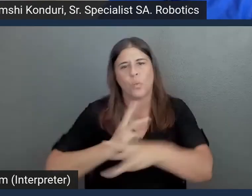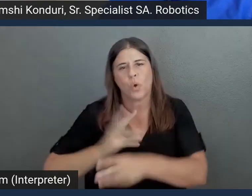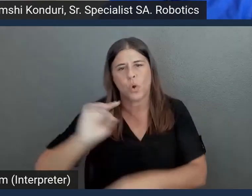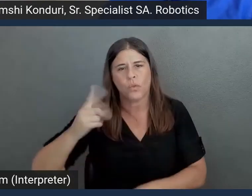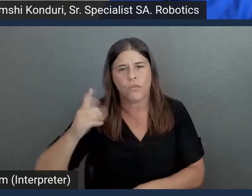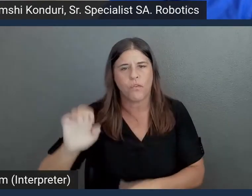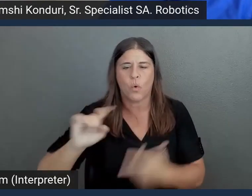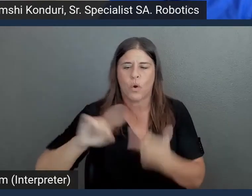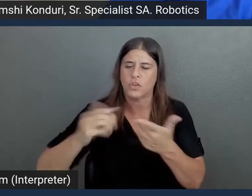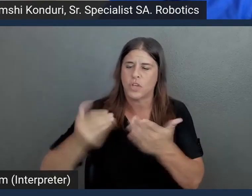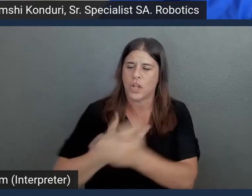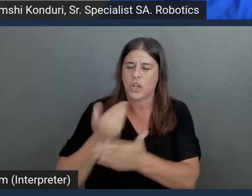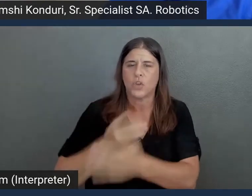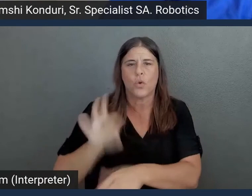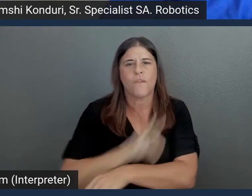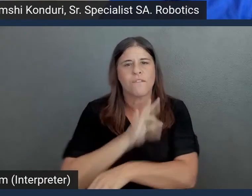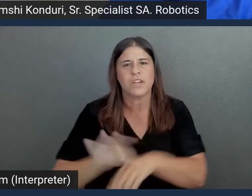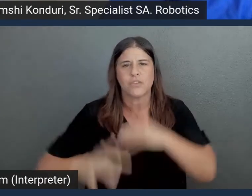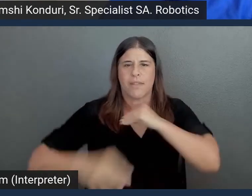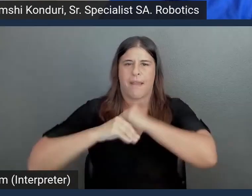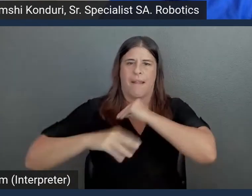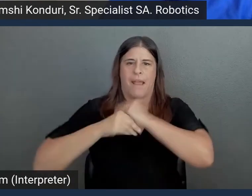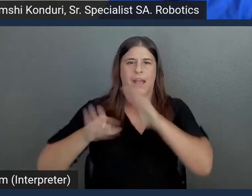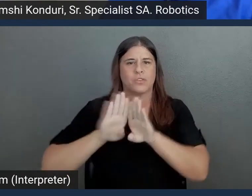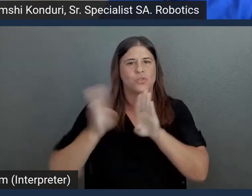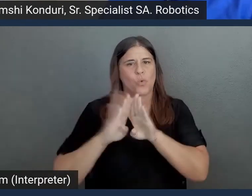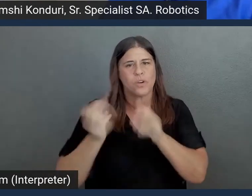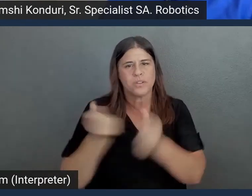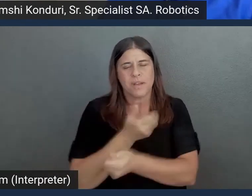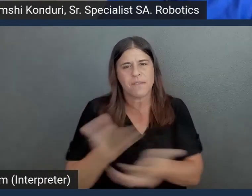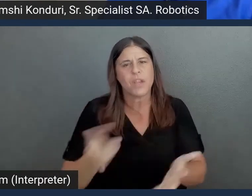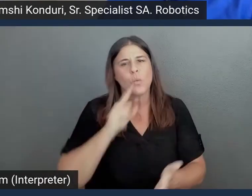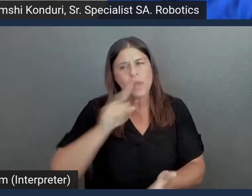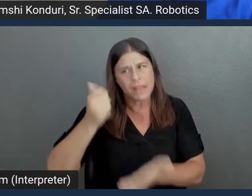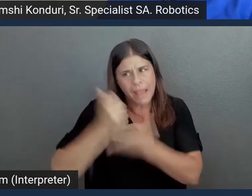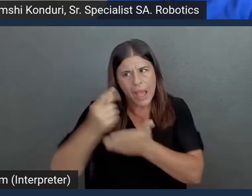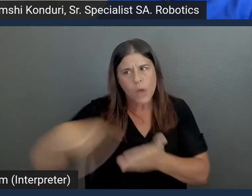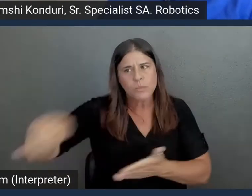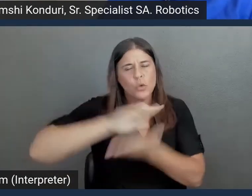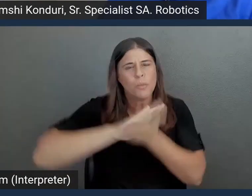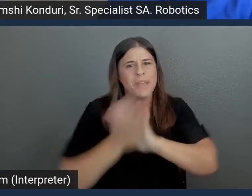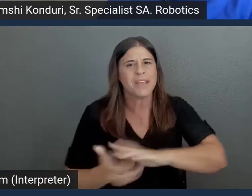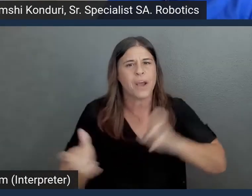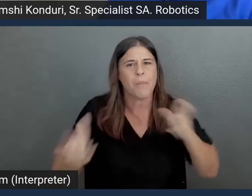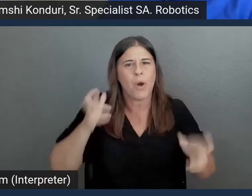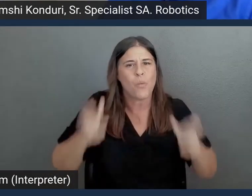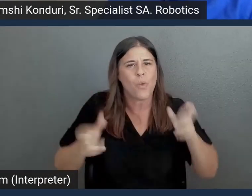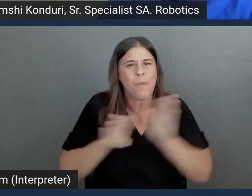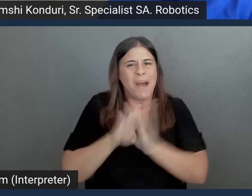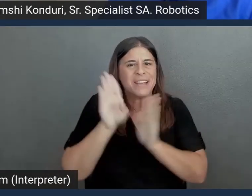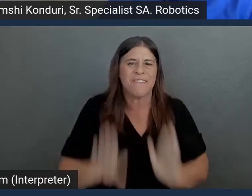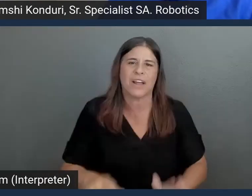new feature that adds doors to it, it helps you become a robot developer, which is